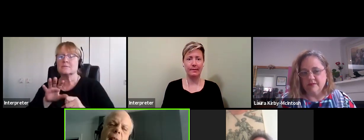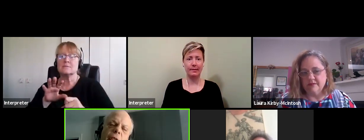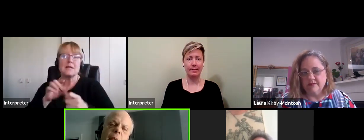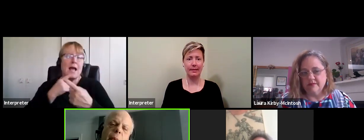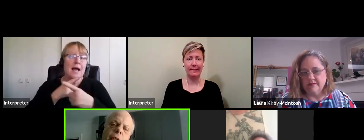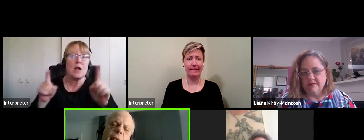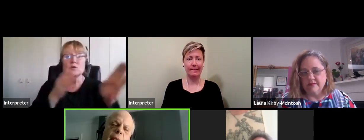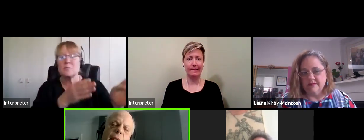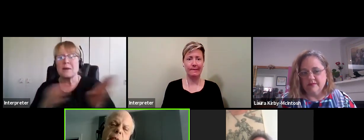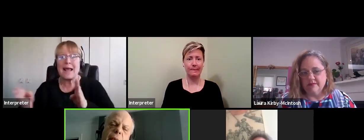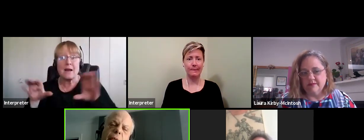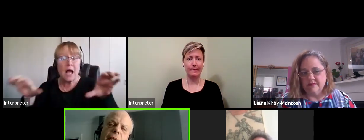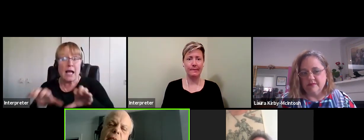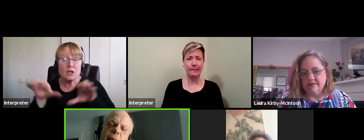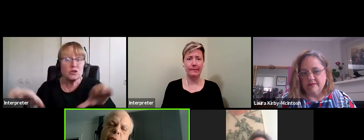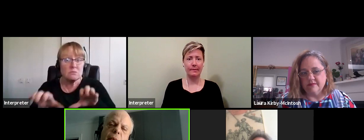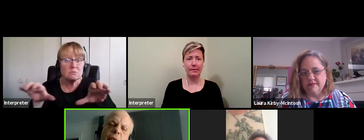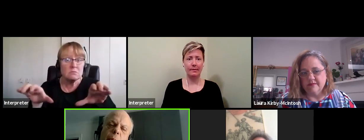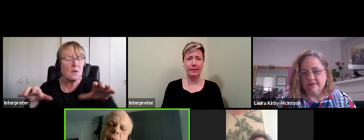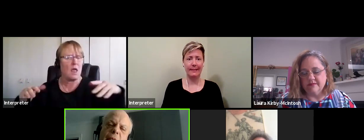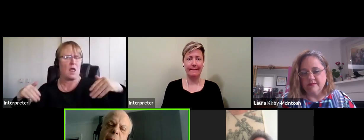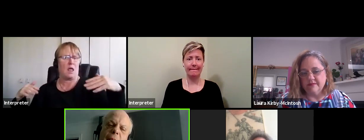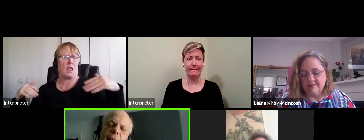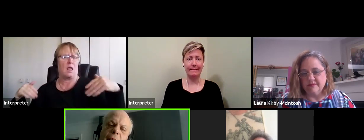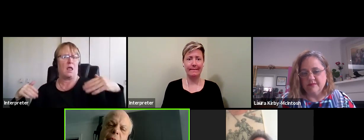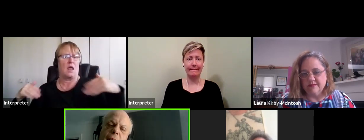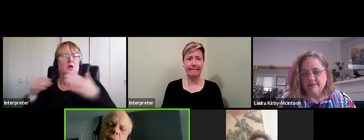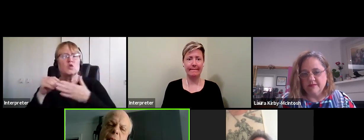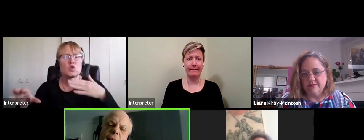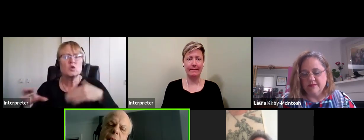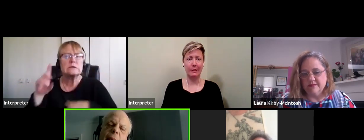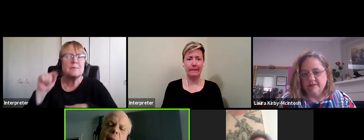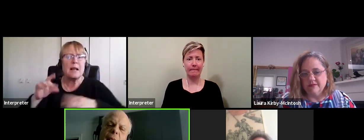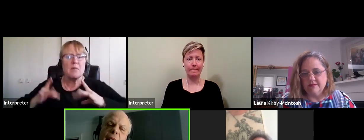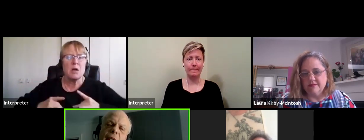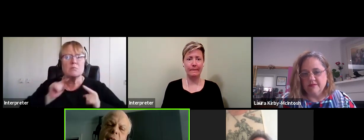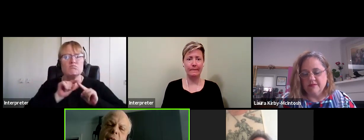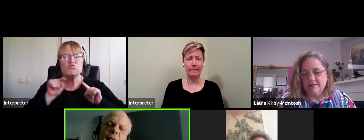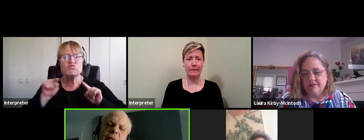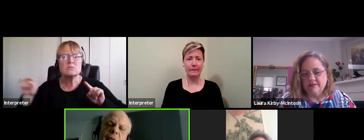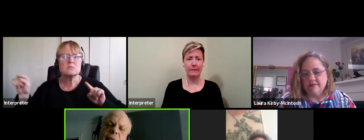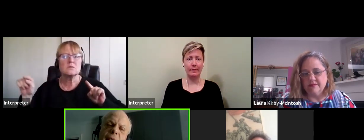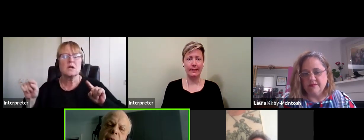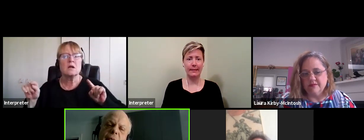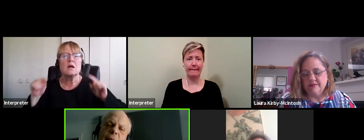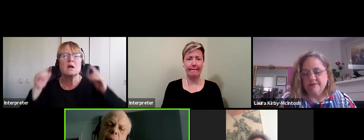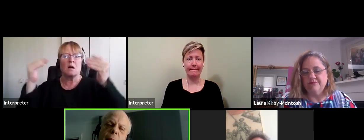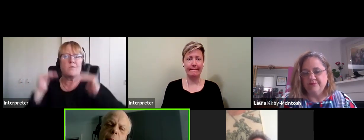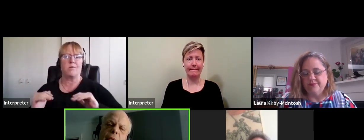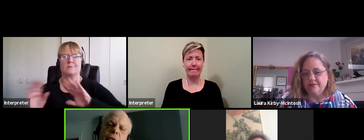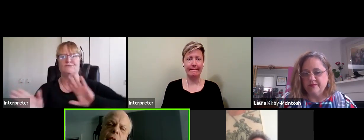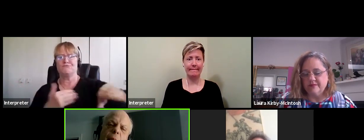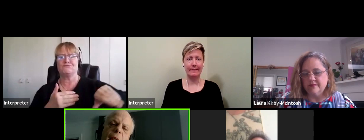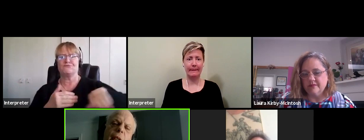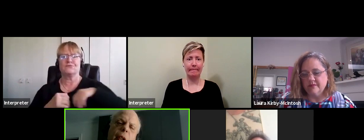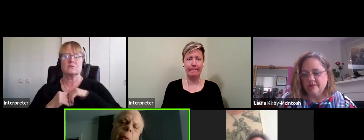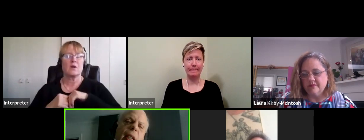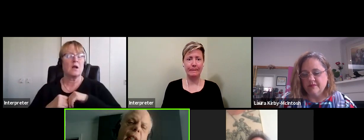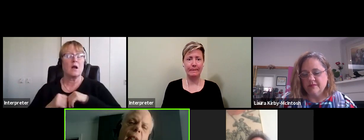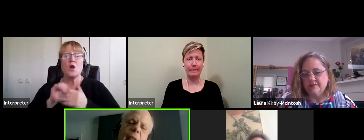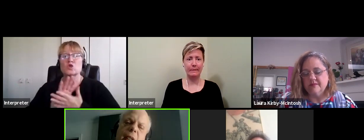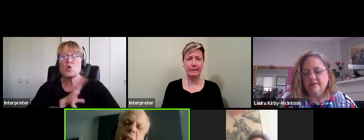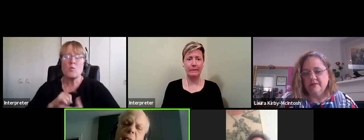of action to ensure that hundreds of thousands of students with disabilities are not second-class citizens. Now, school boards are scurrying to do